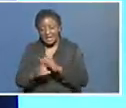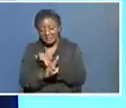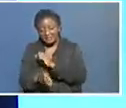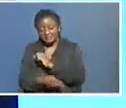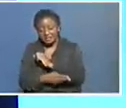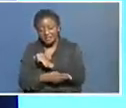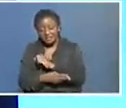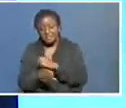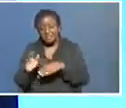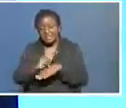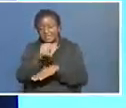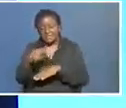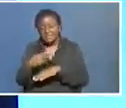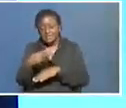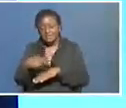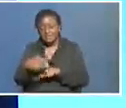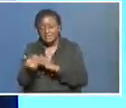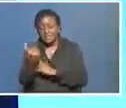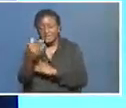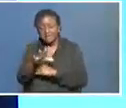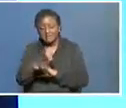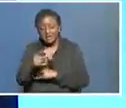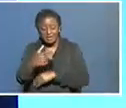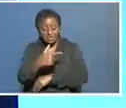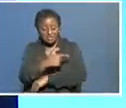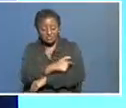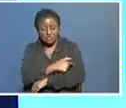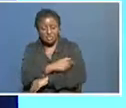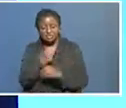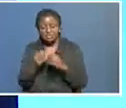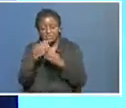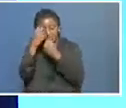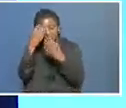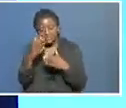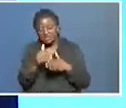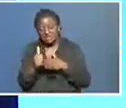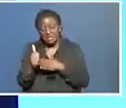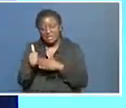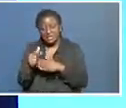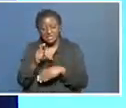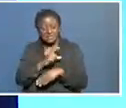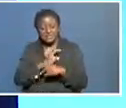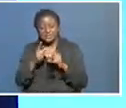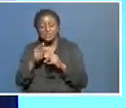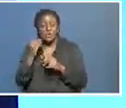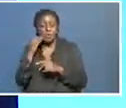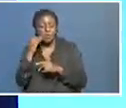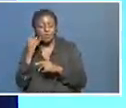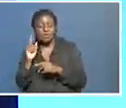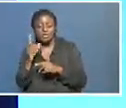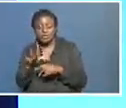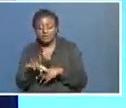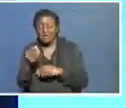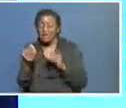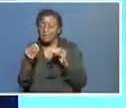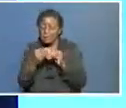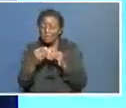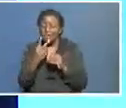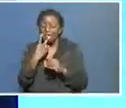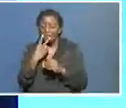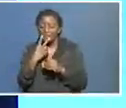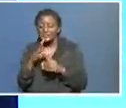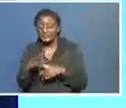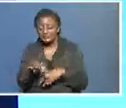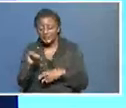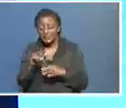drugs. Additional information led the officers to a home where even more marijuana was found and confiscated. The drugs weighing in